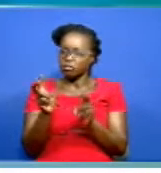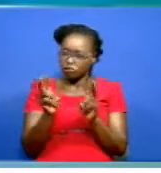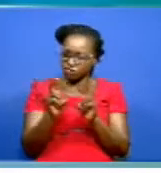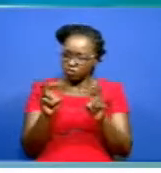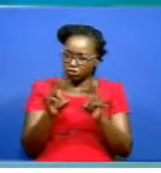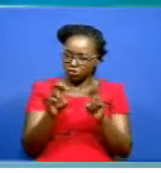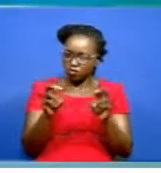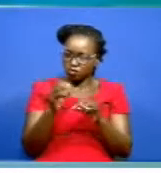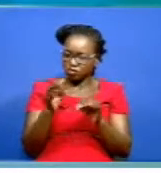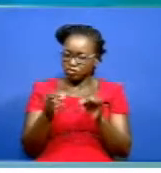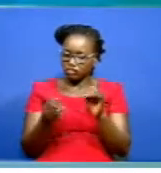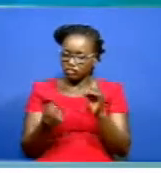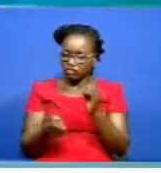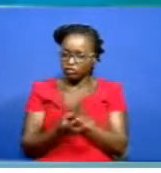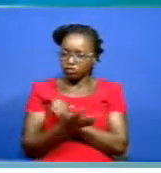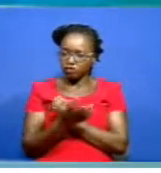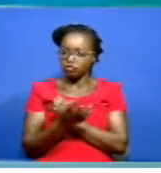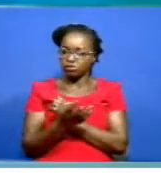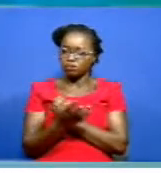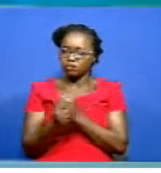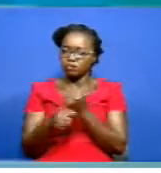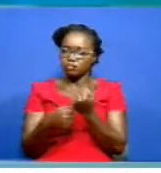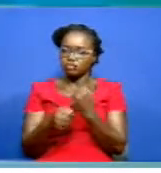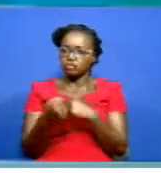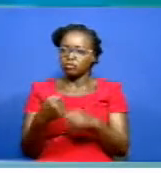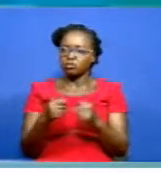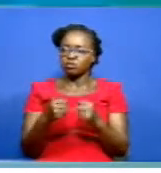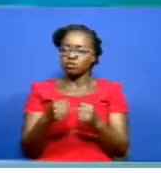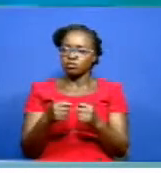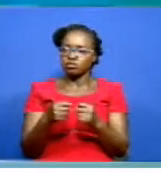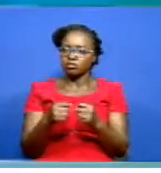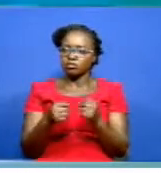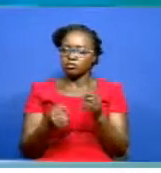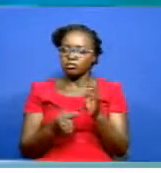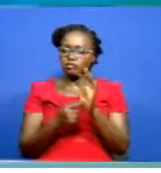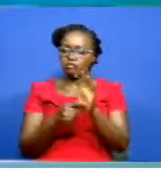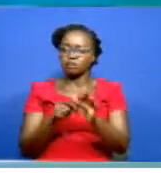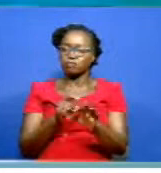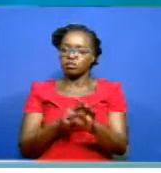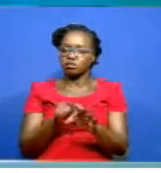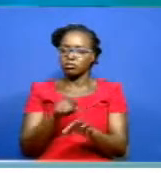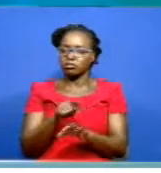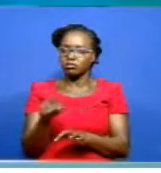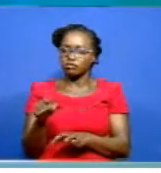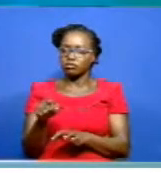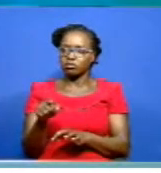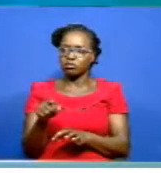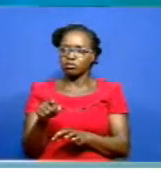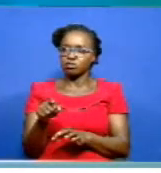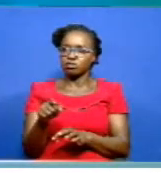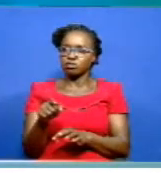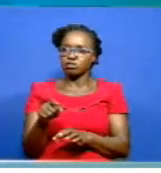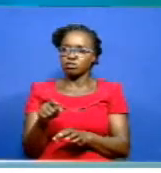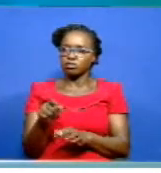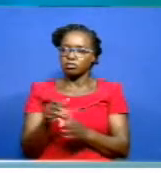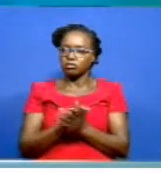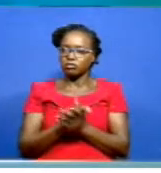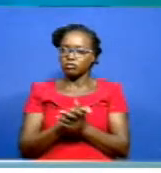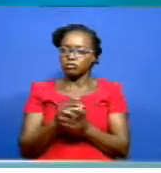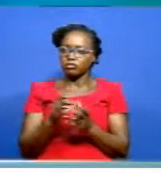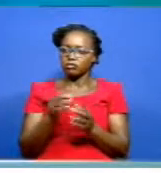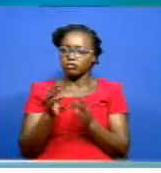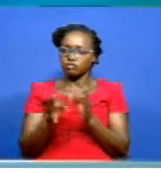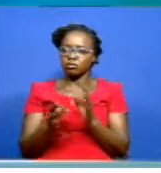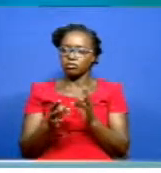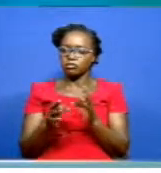adverse drug reactions which may crop up at that point. Of course, protocols have been put in place in case there is